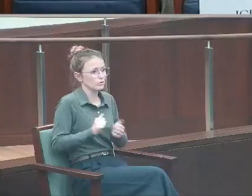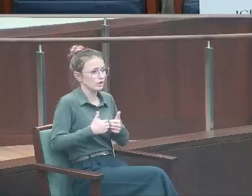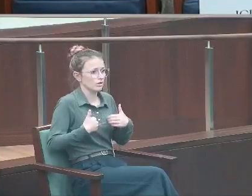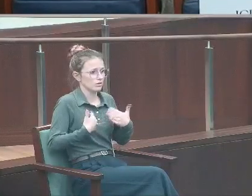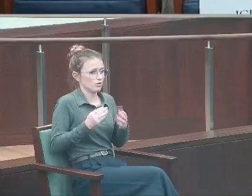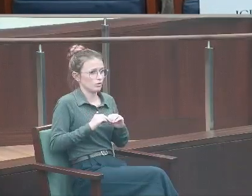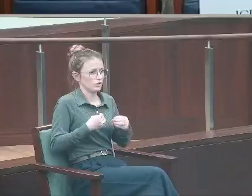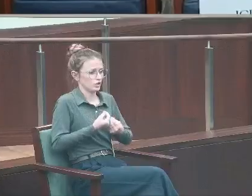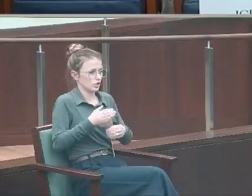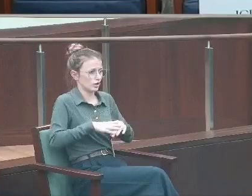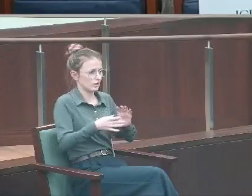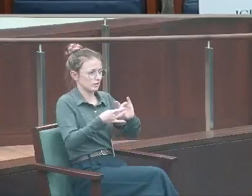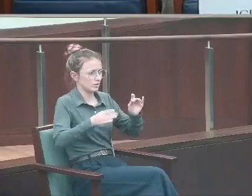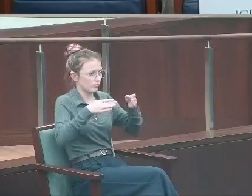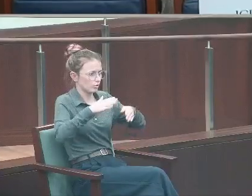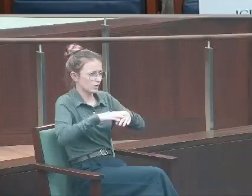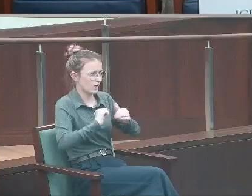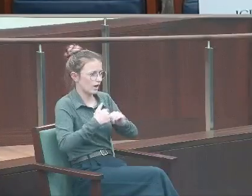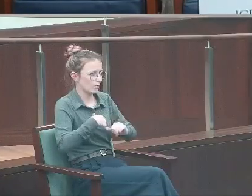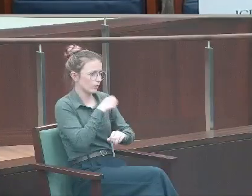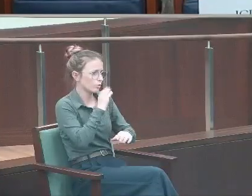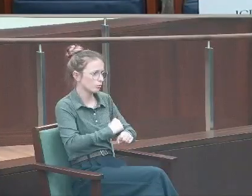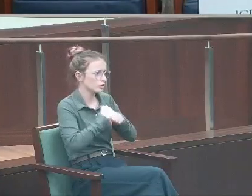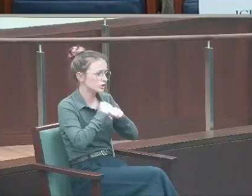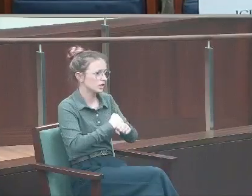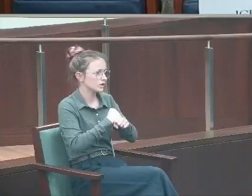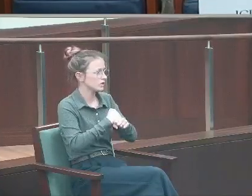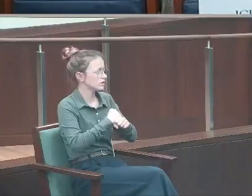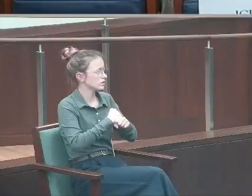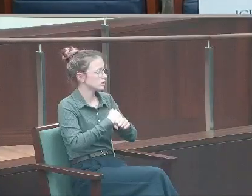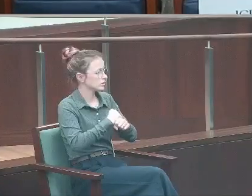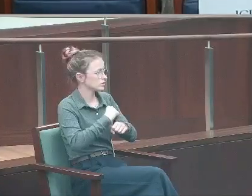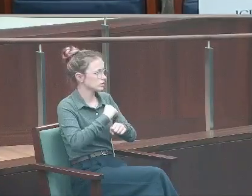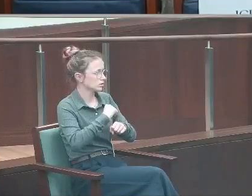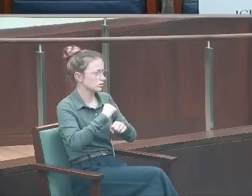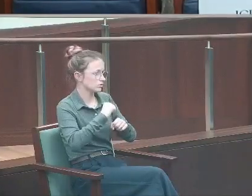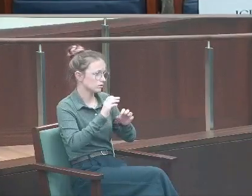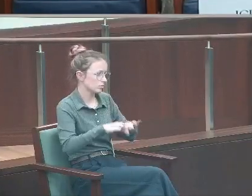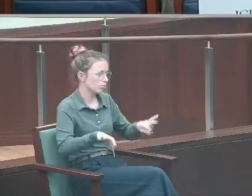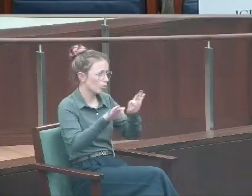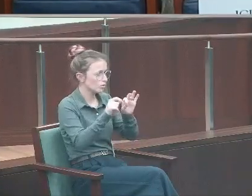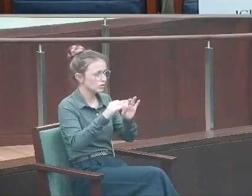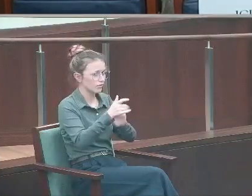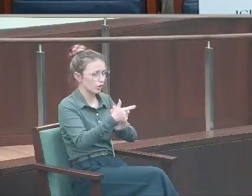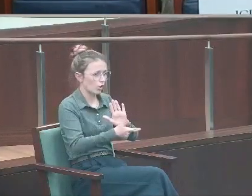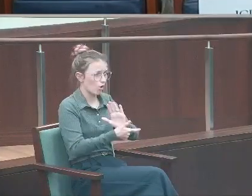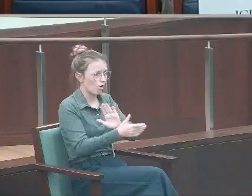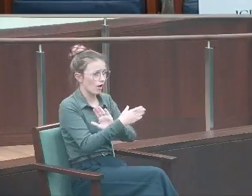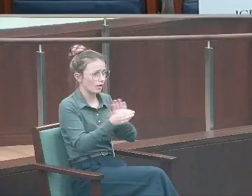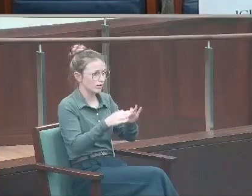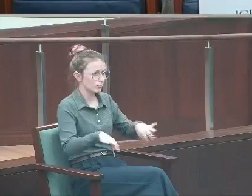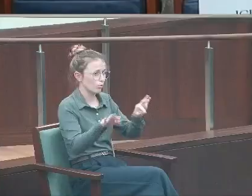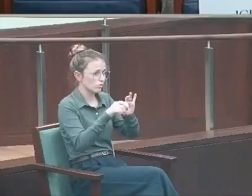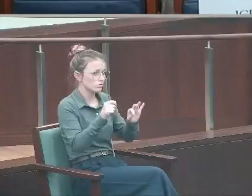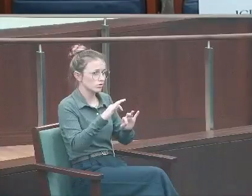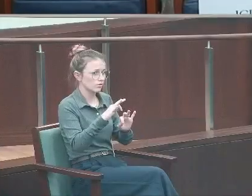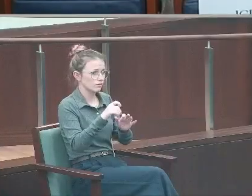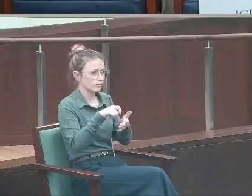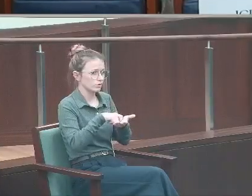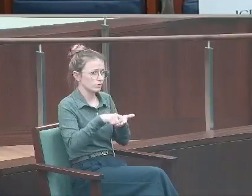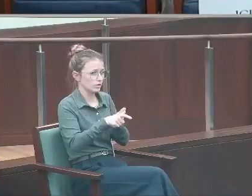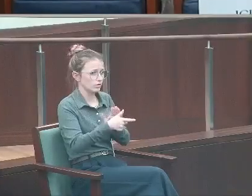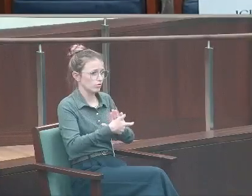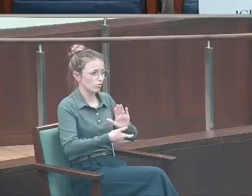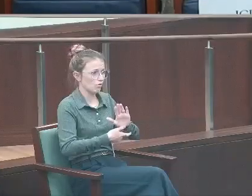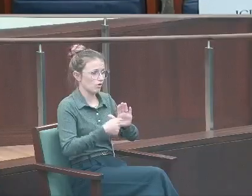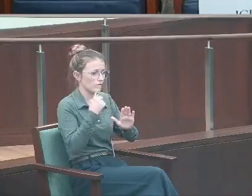statement focused on how we protect the rule of law in this country, how the importance of the rule of law has been to